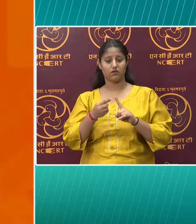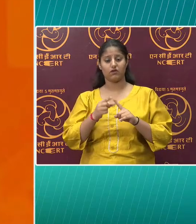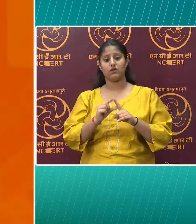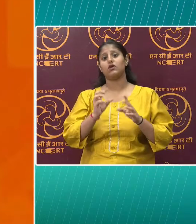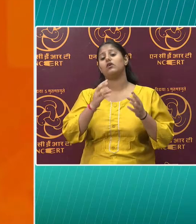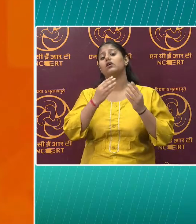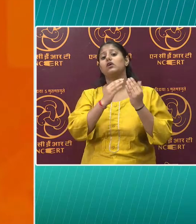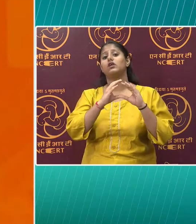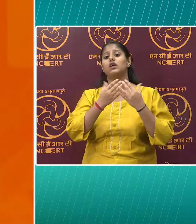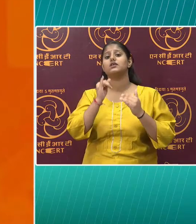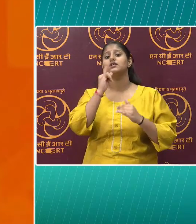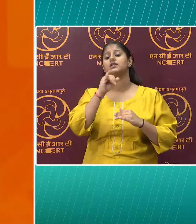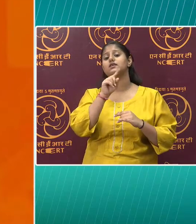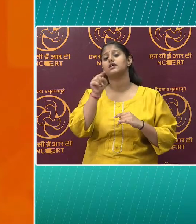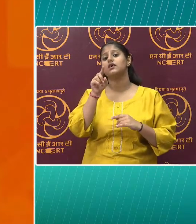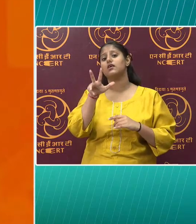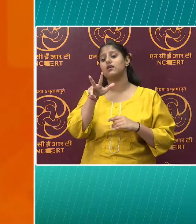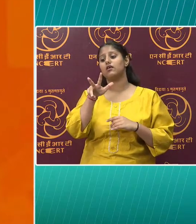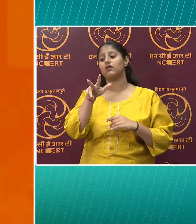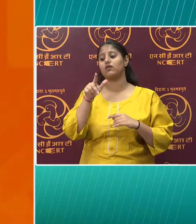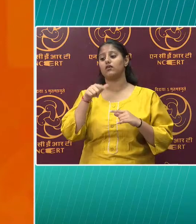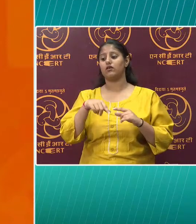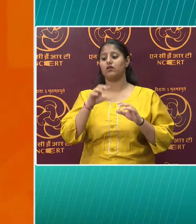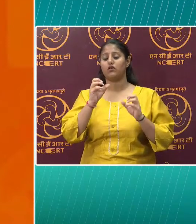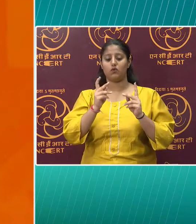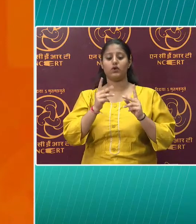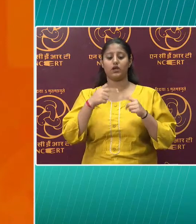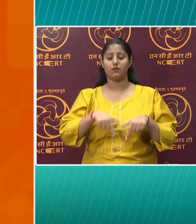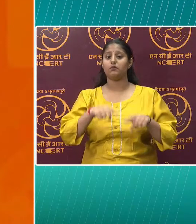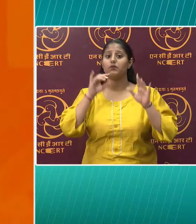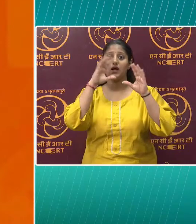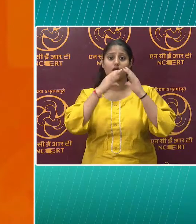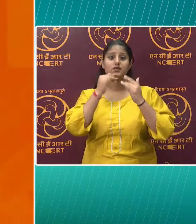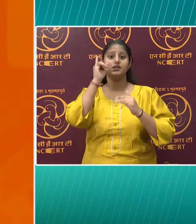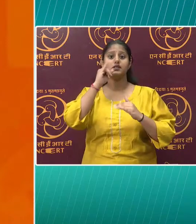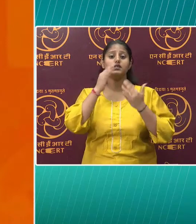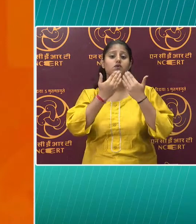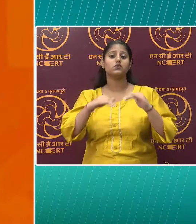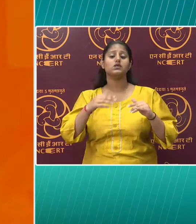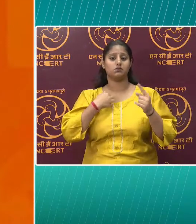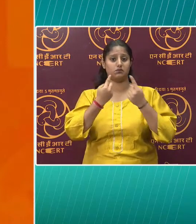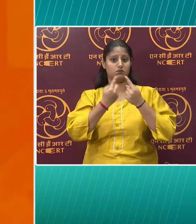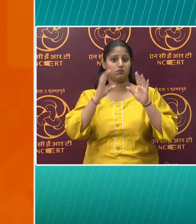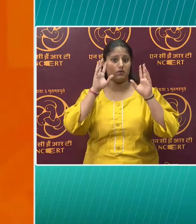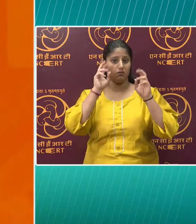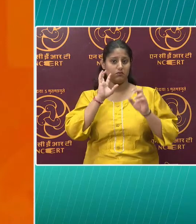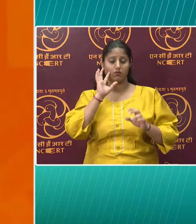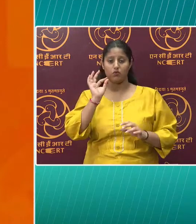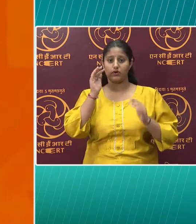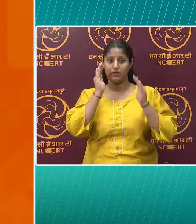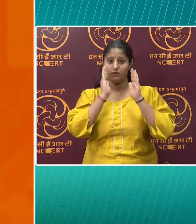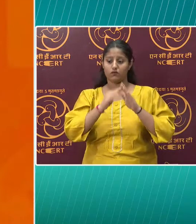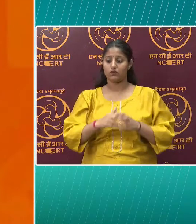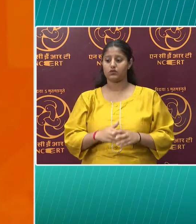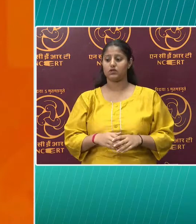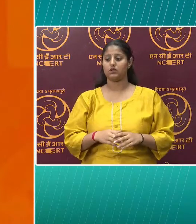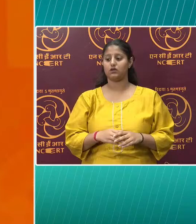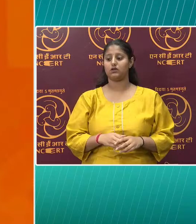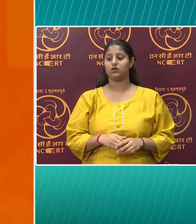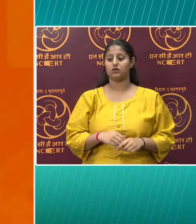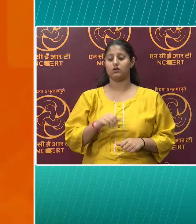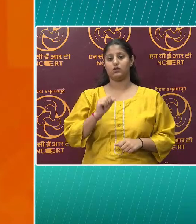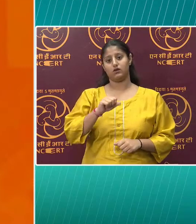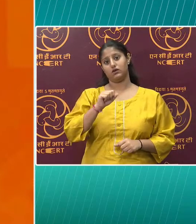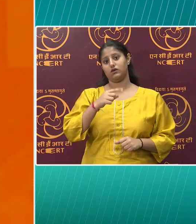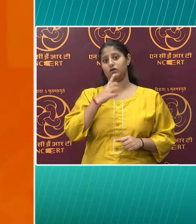8, with a focus on grade 6 only. So later on we may be talking about grade 7 textbook or Yeah, the activity definitely.